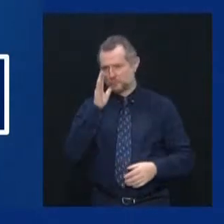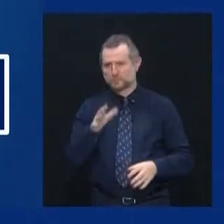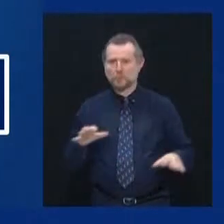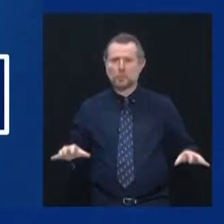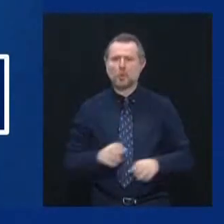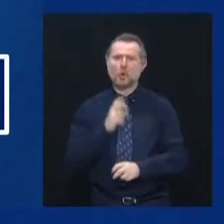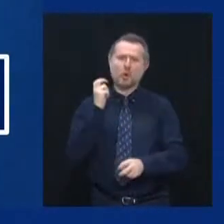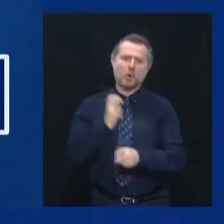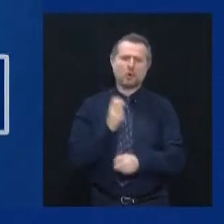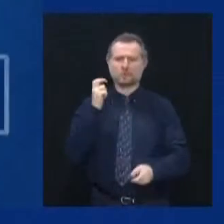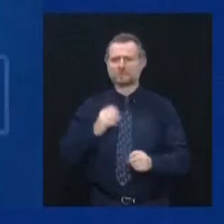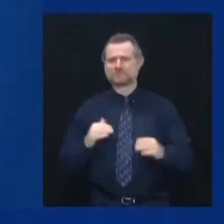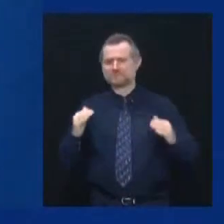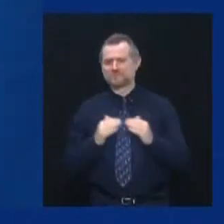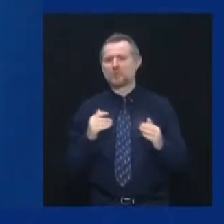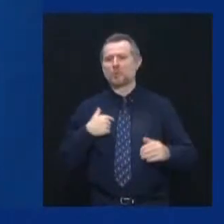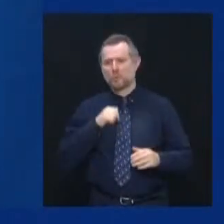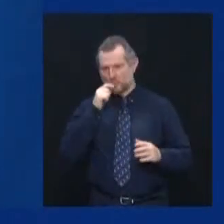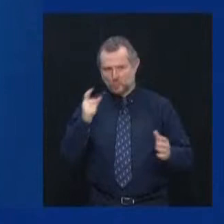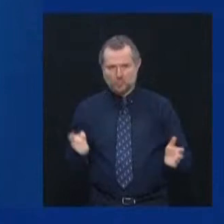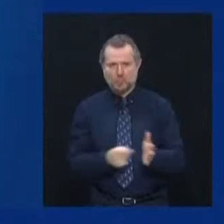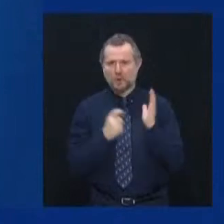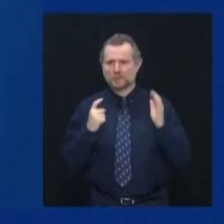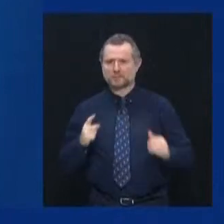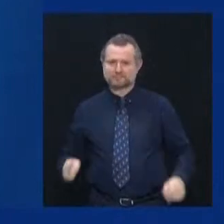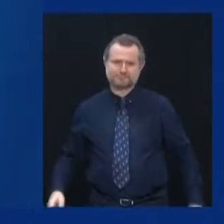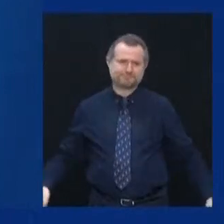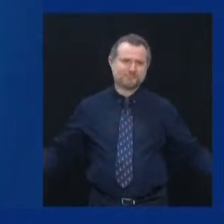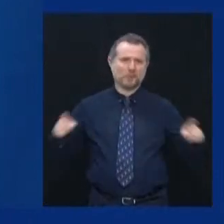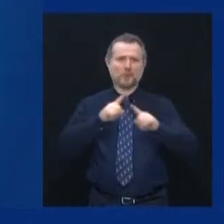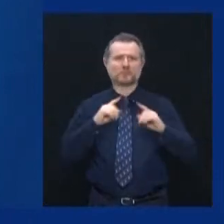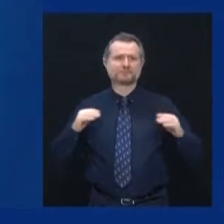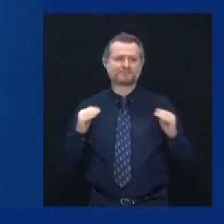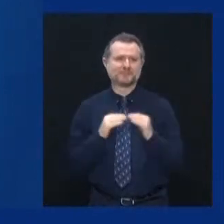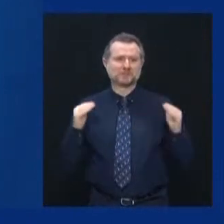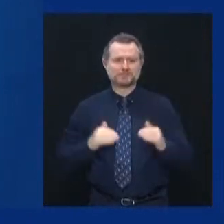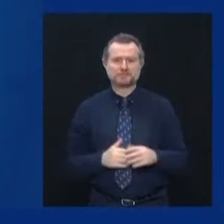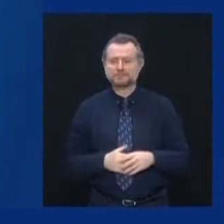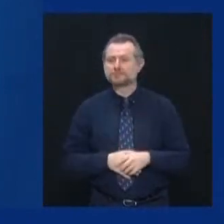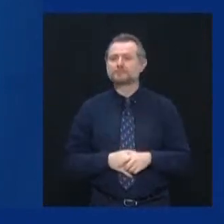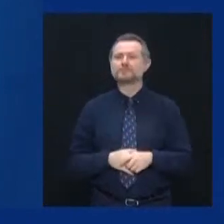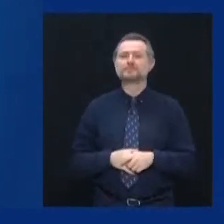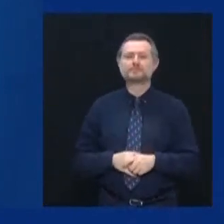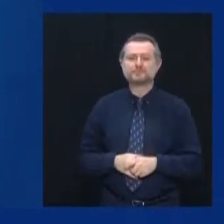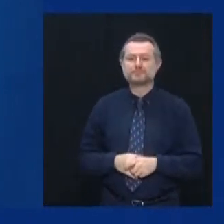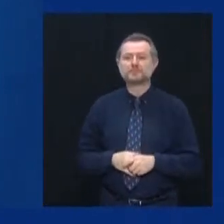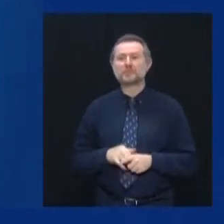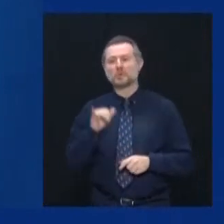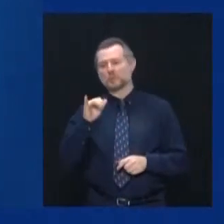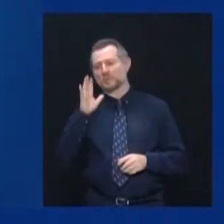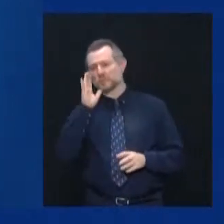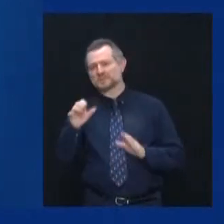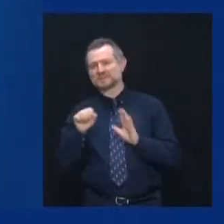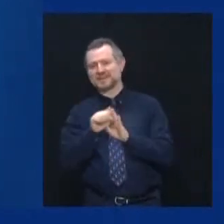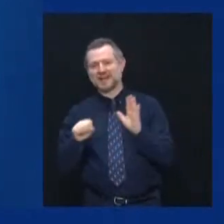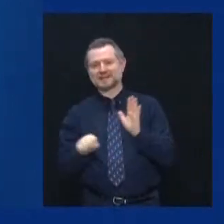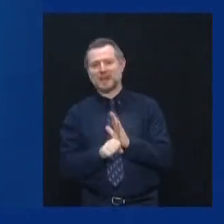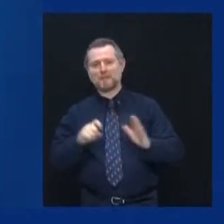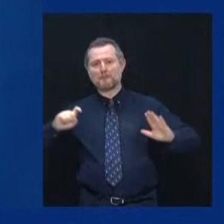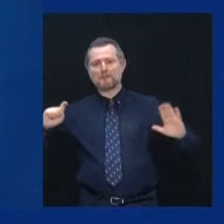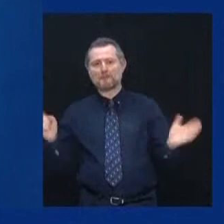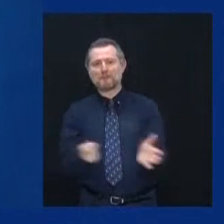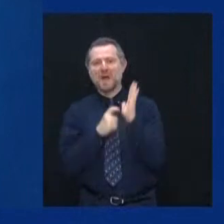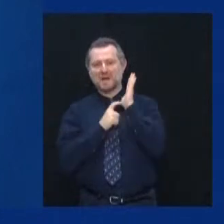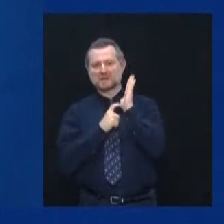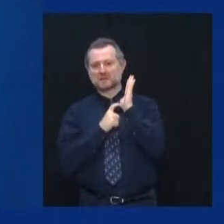we'll require special efforts to get it into those communities. But that is a state mandate, and the state